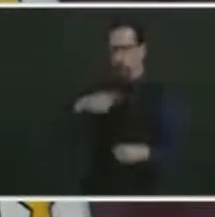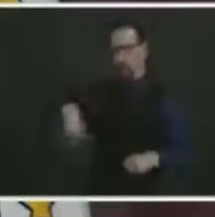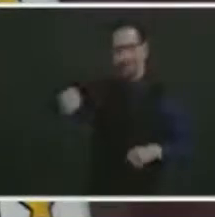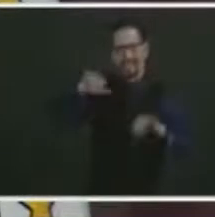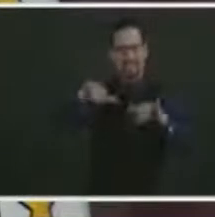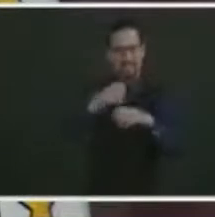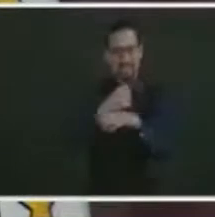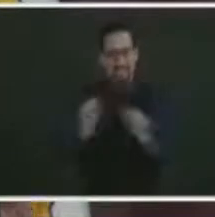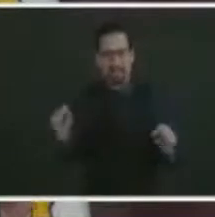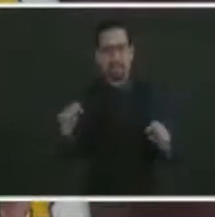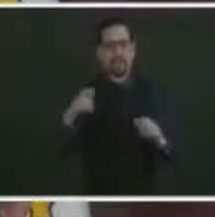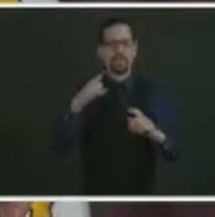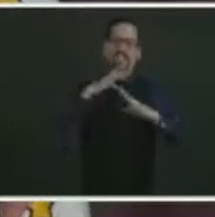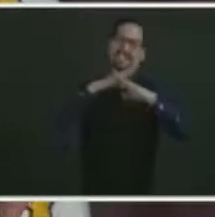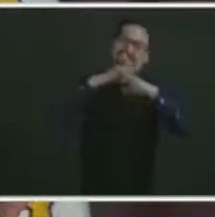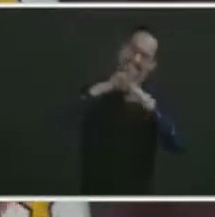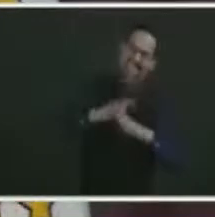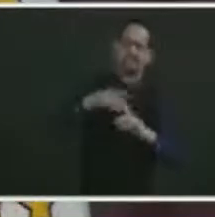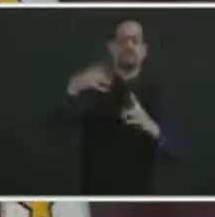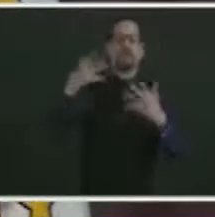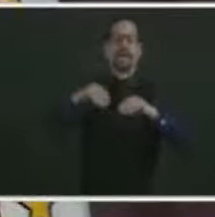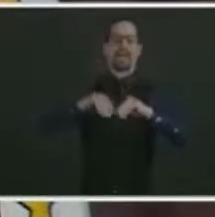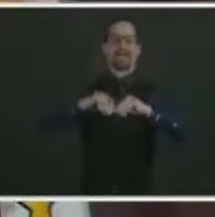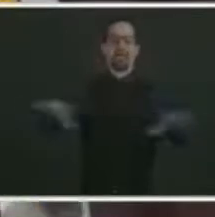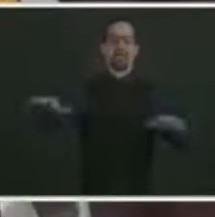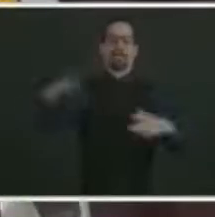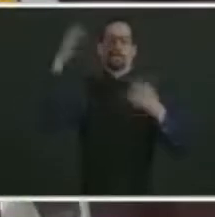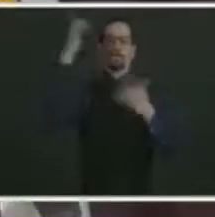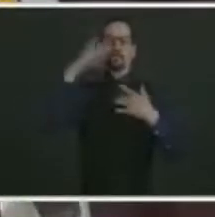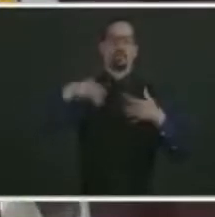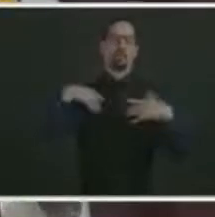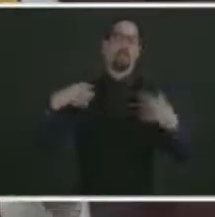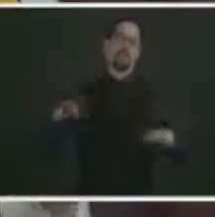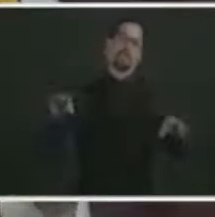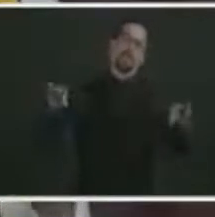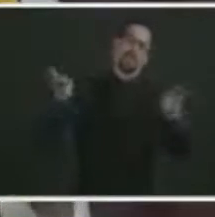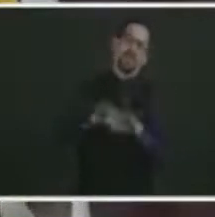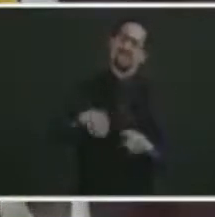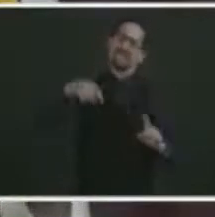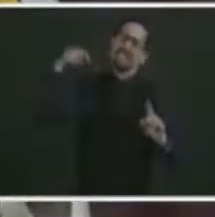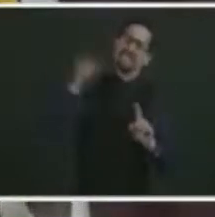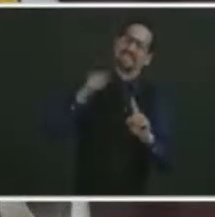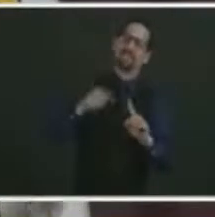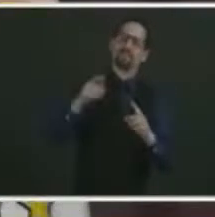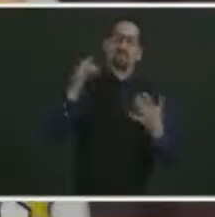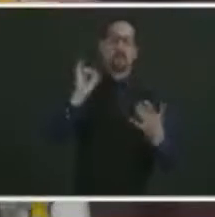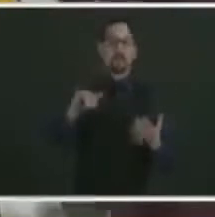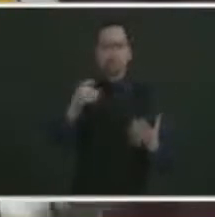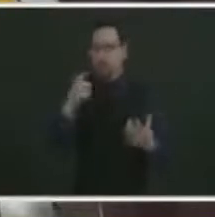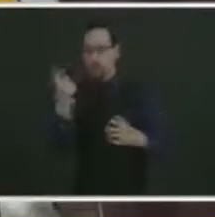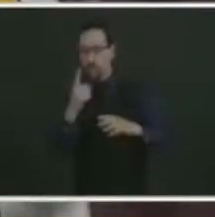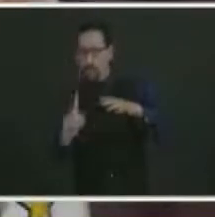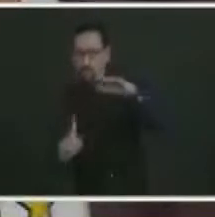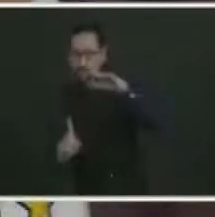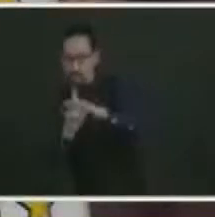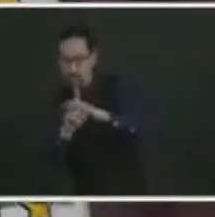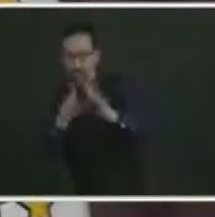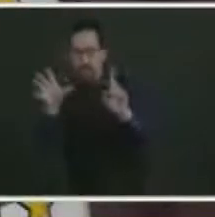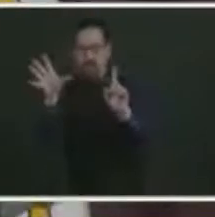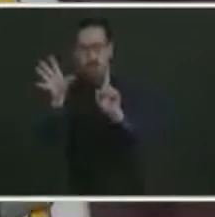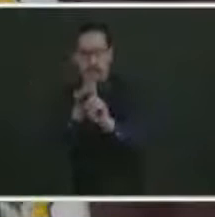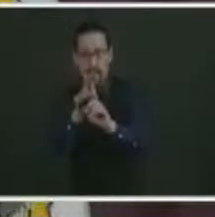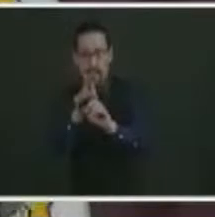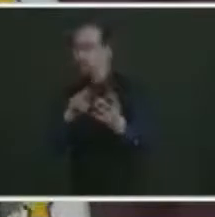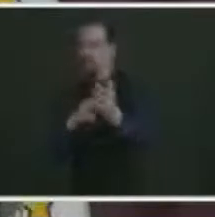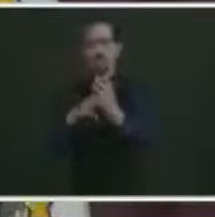outbreaks, depends completely on us having contact tracing and testing. Trace, figure out who's